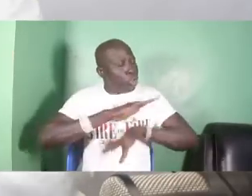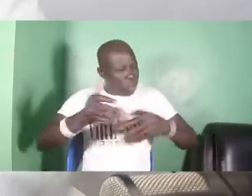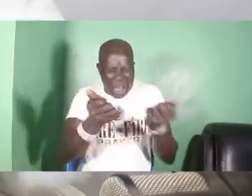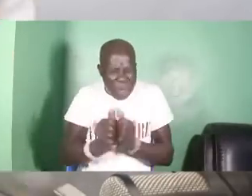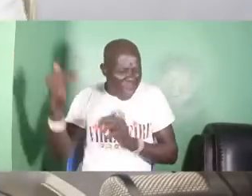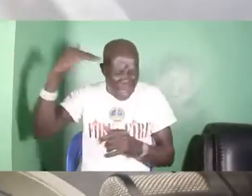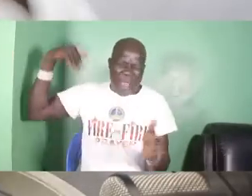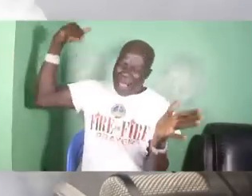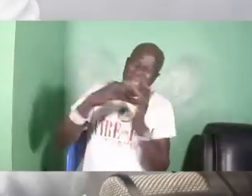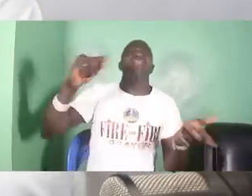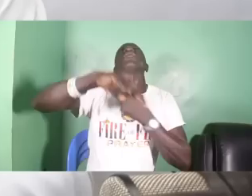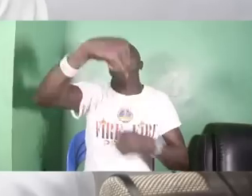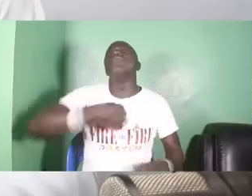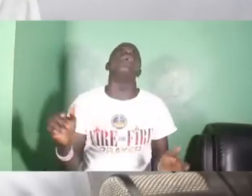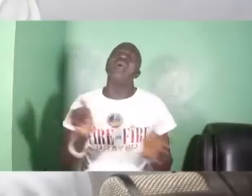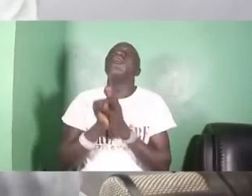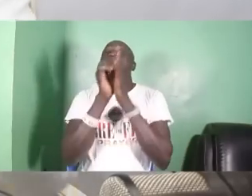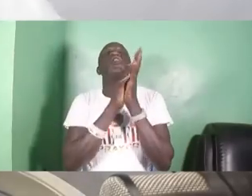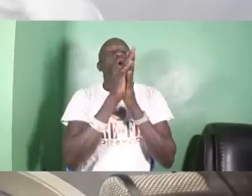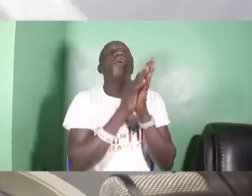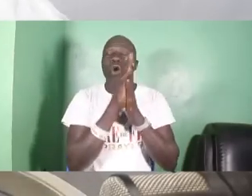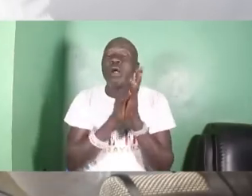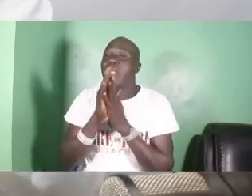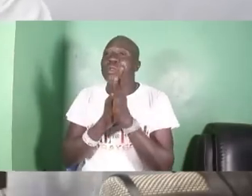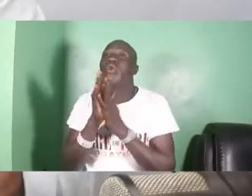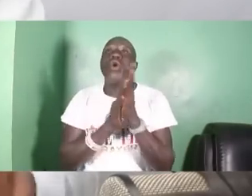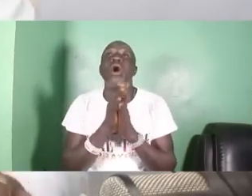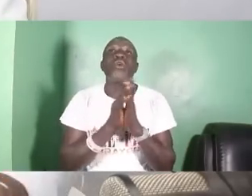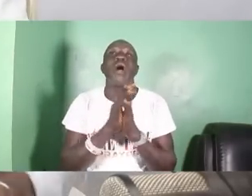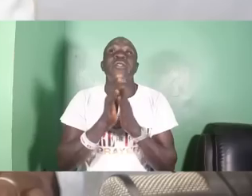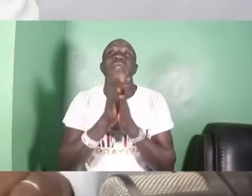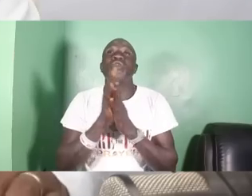Lord, don't let me have head of antagonist of goodness.